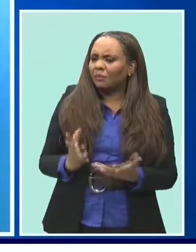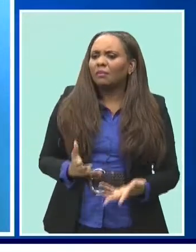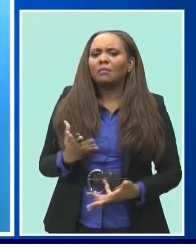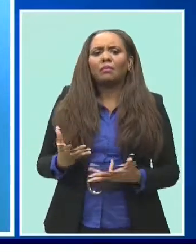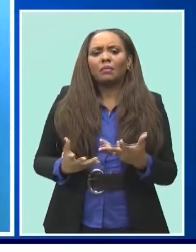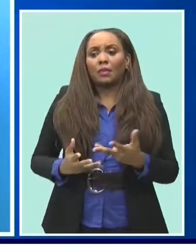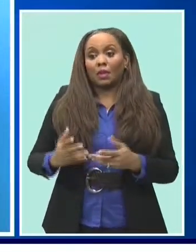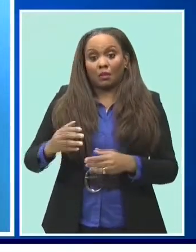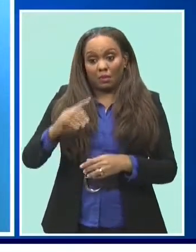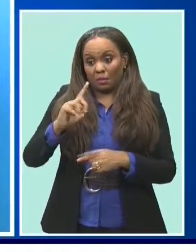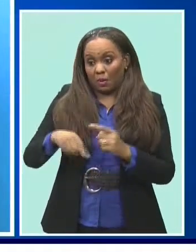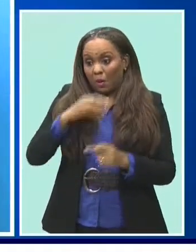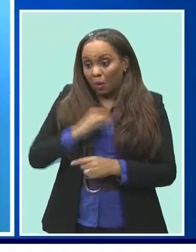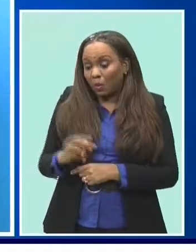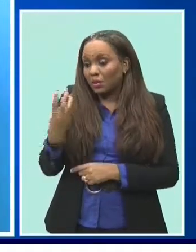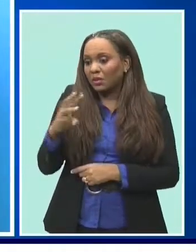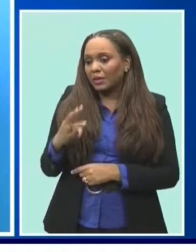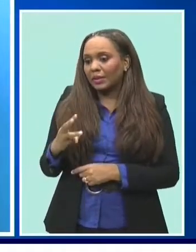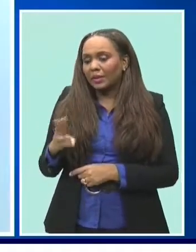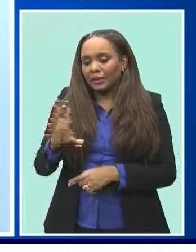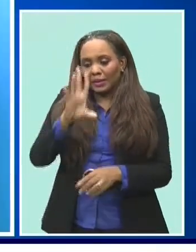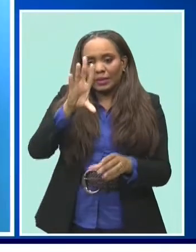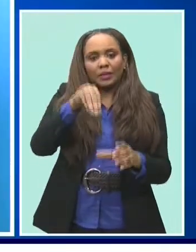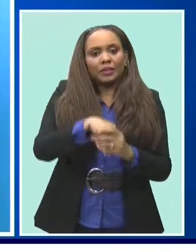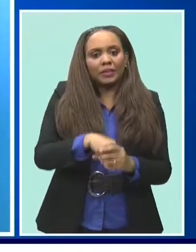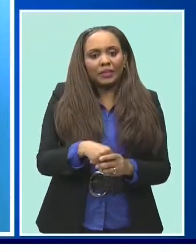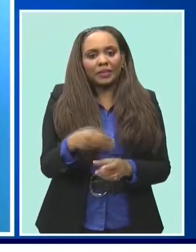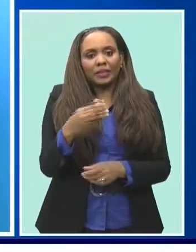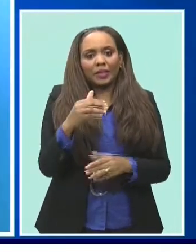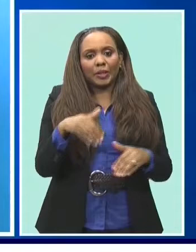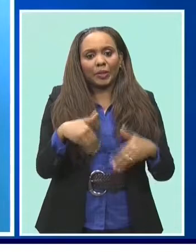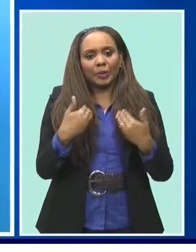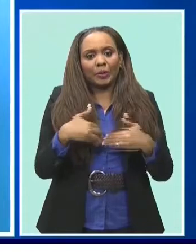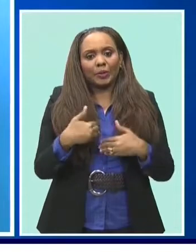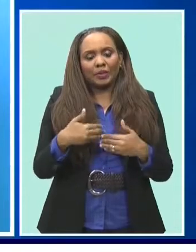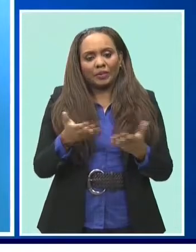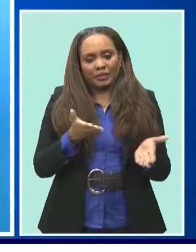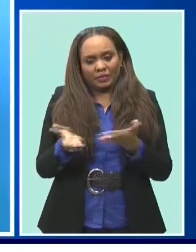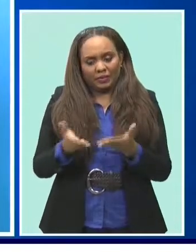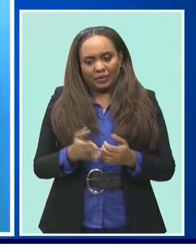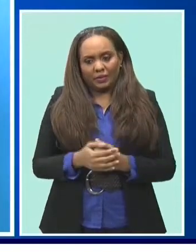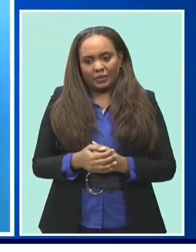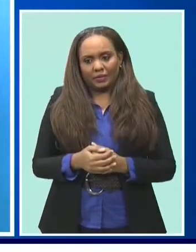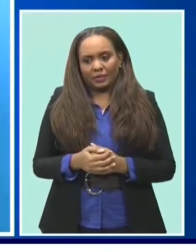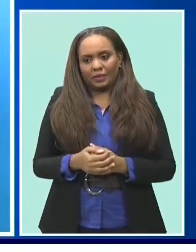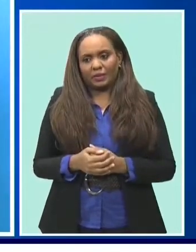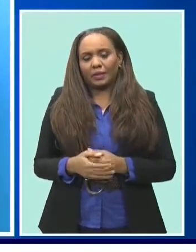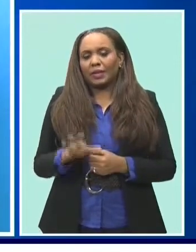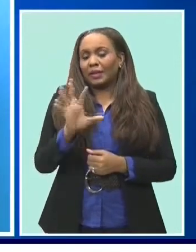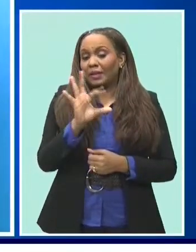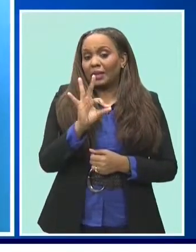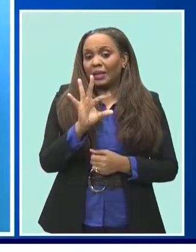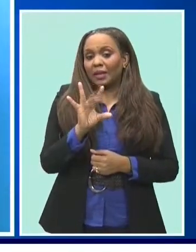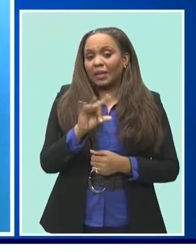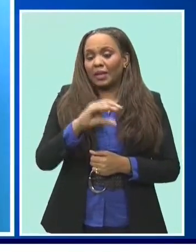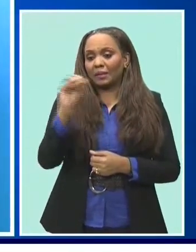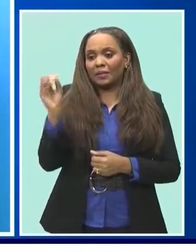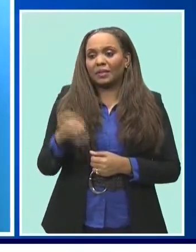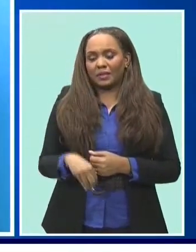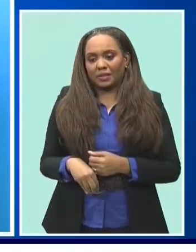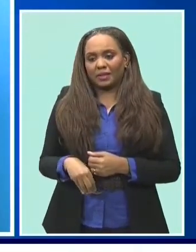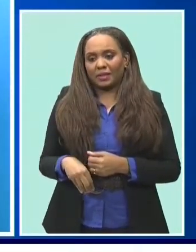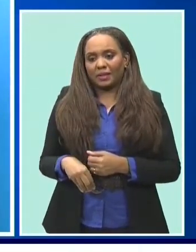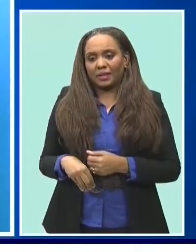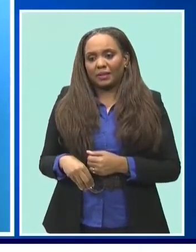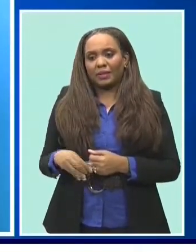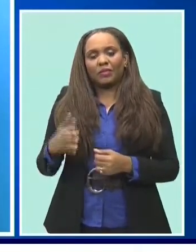at 16 you join the National Youth Service. 98% of those who went on that contract with me,